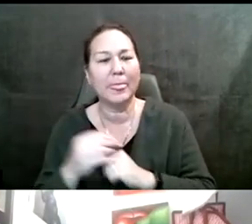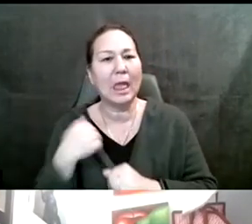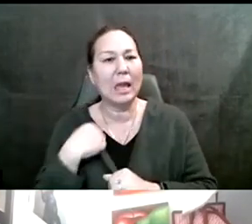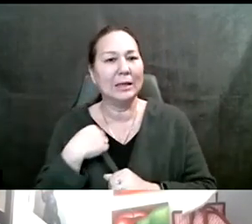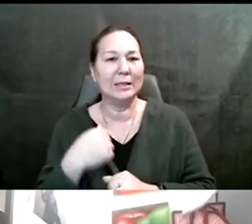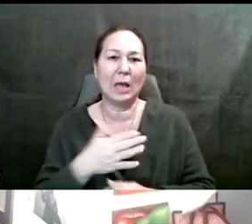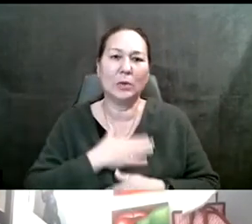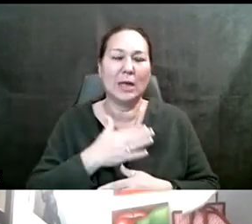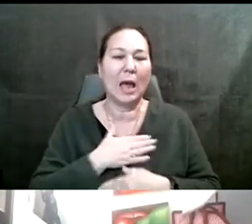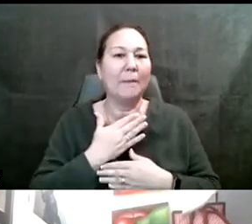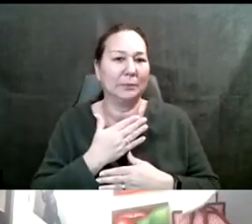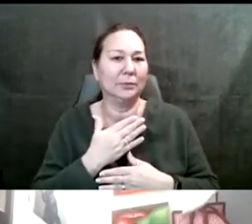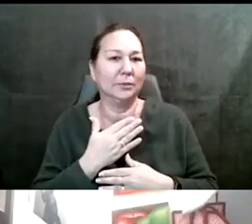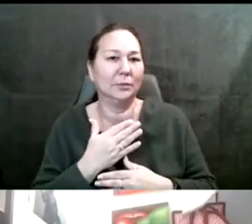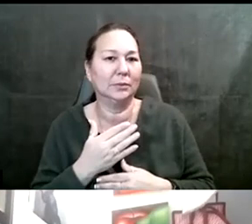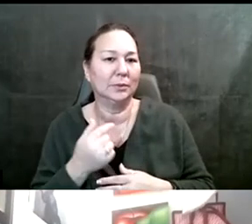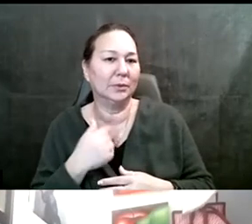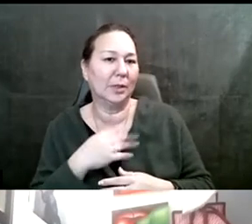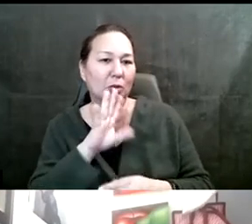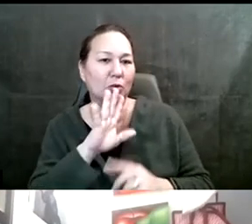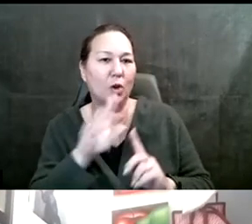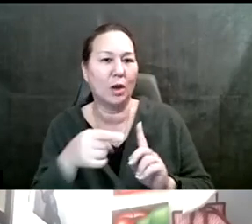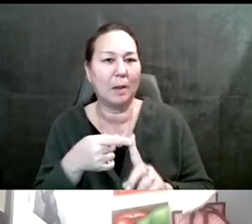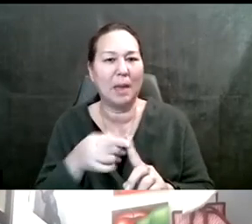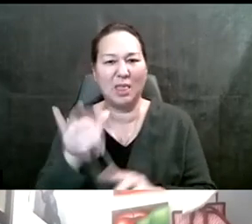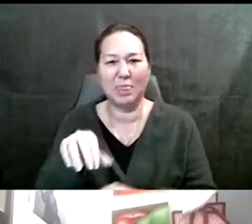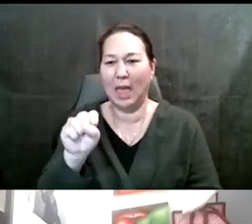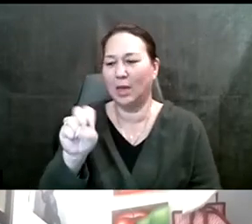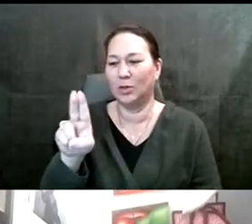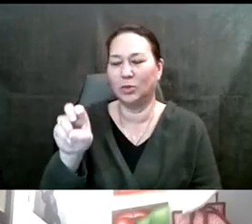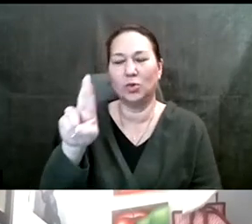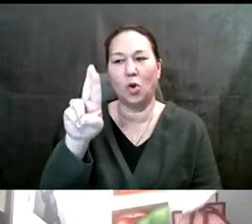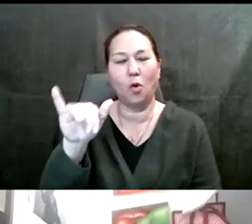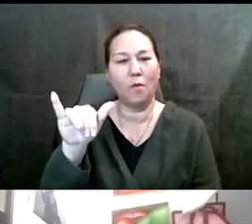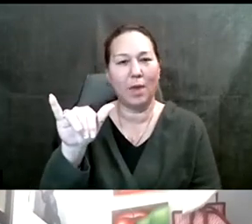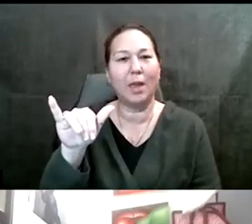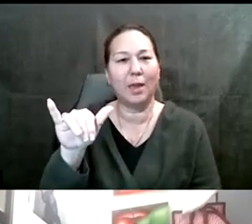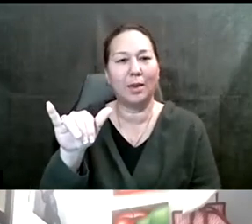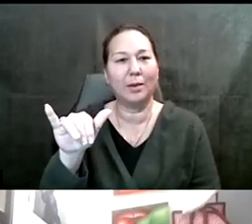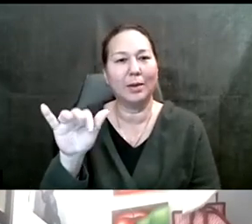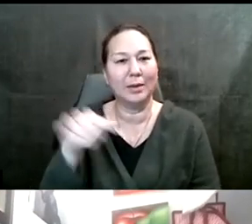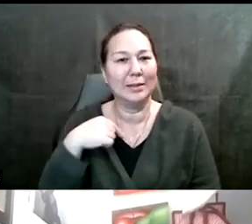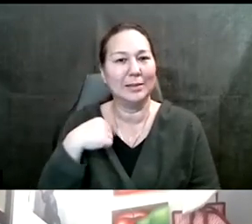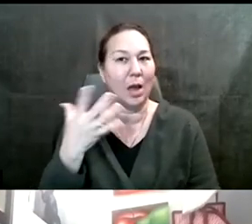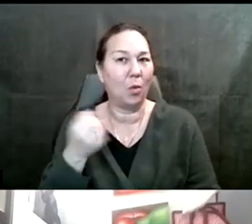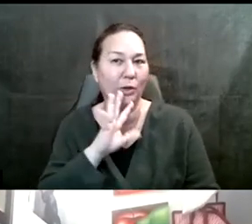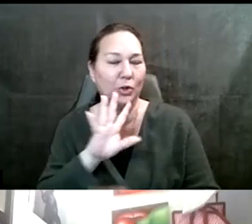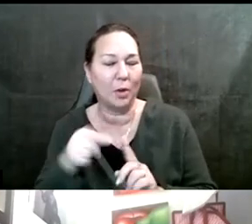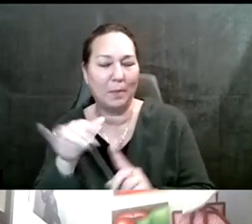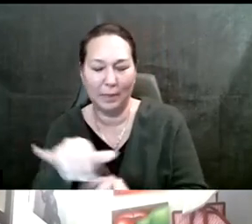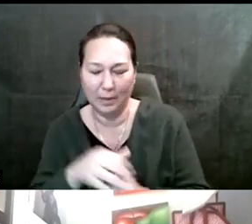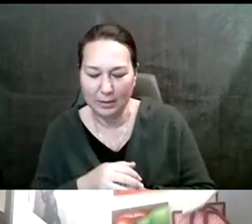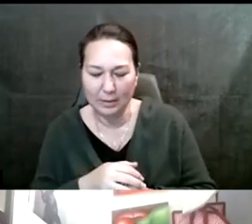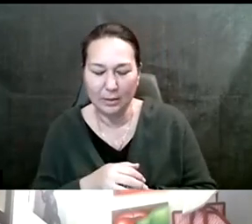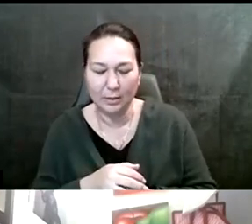away as well um because it would really be interesting to hear the root causes from students